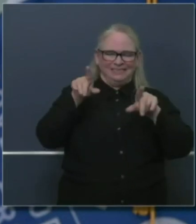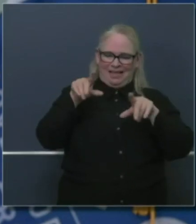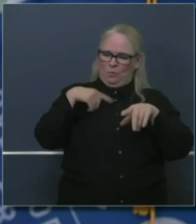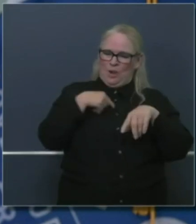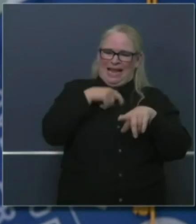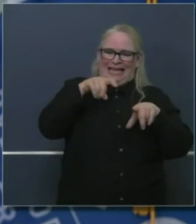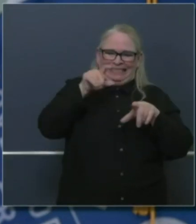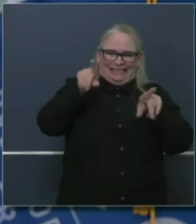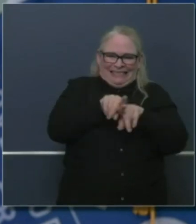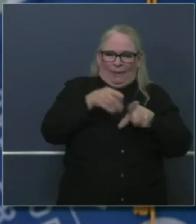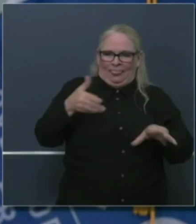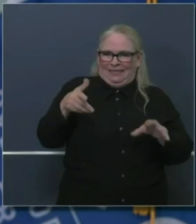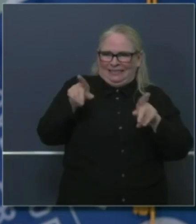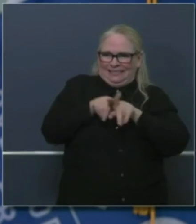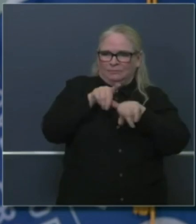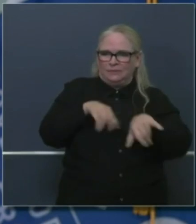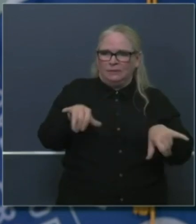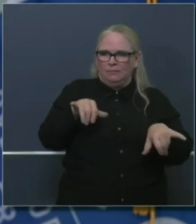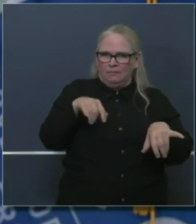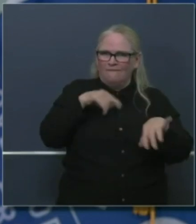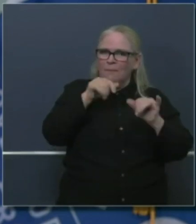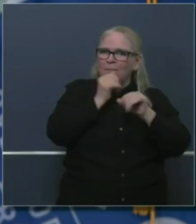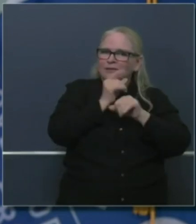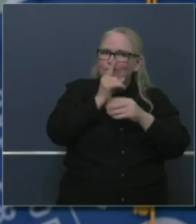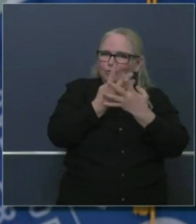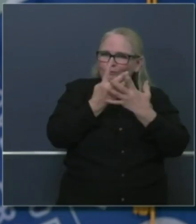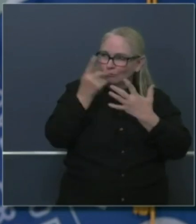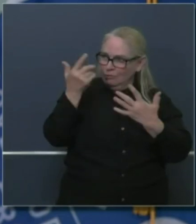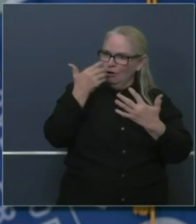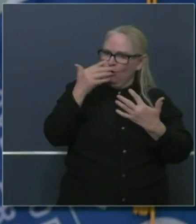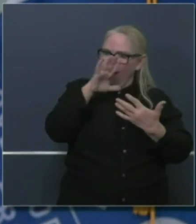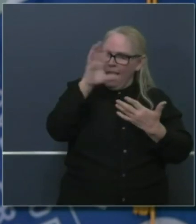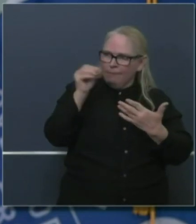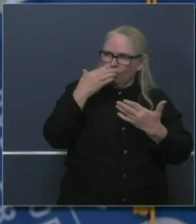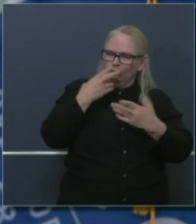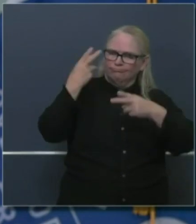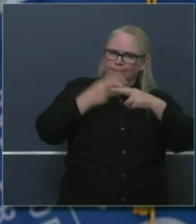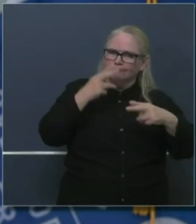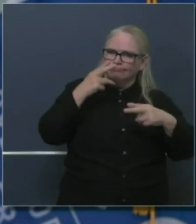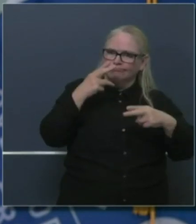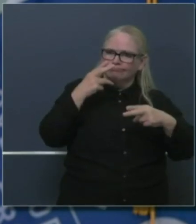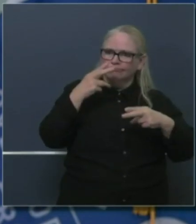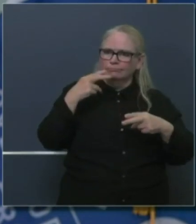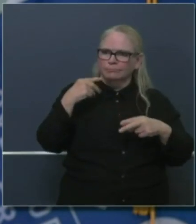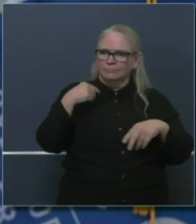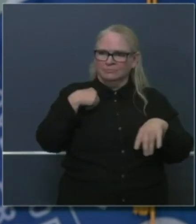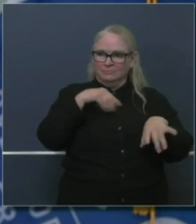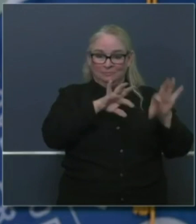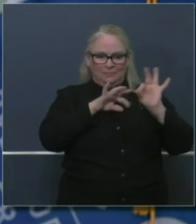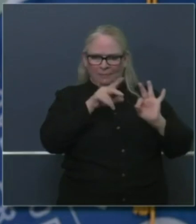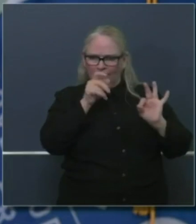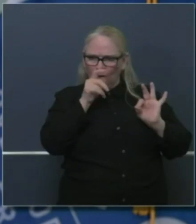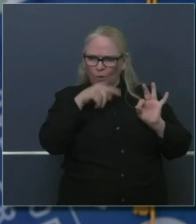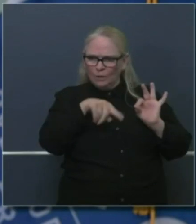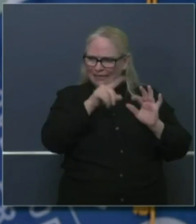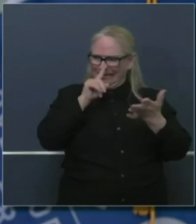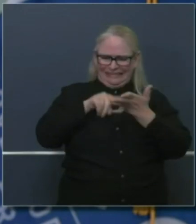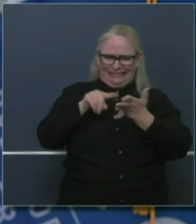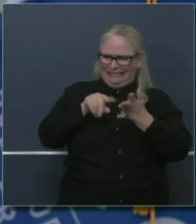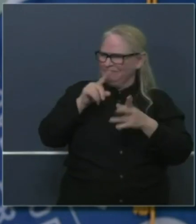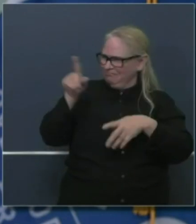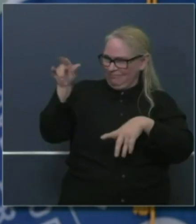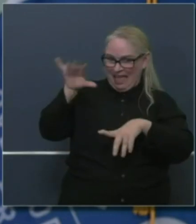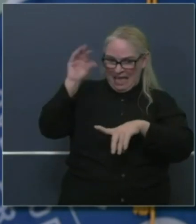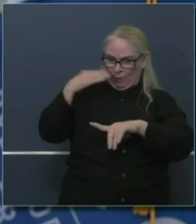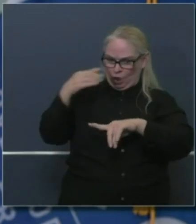We pulled together a vetting team of individuals, but again, and these individuals really were a combination